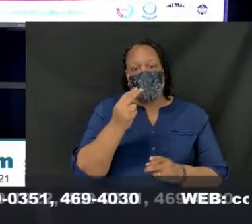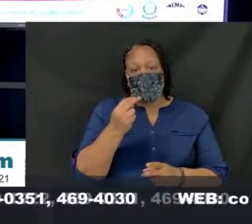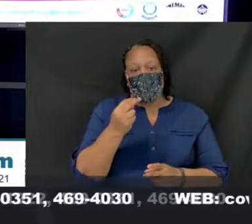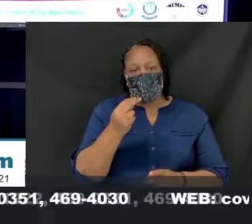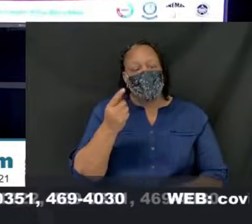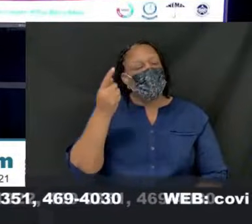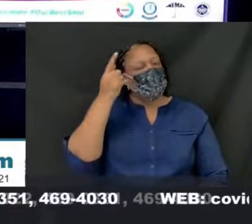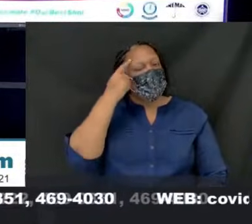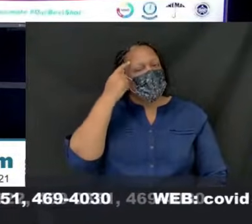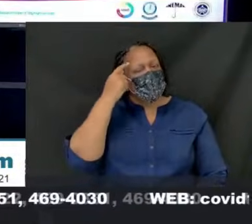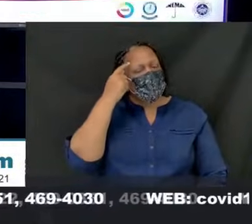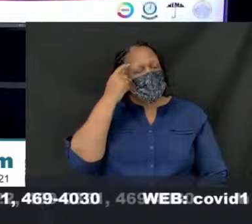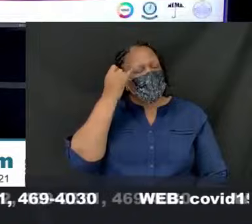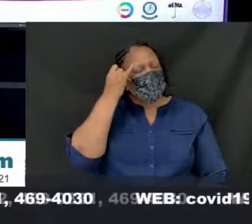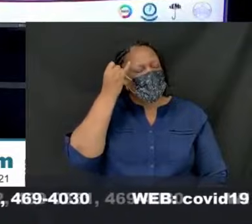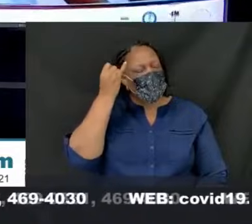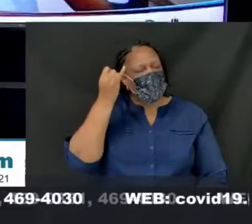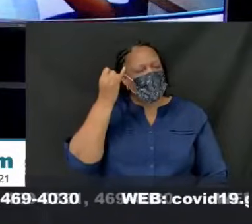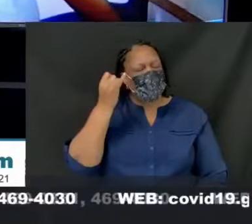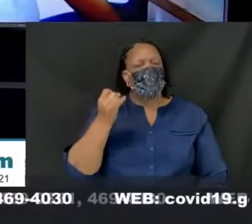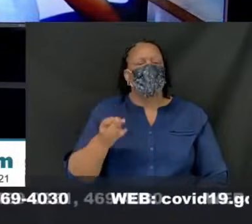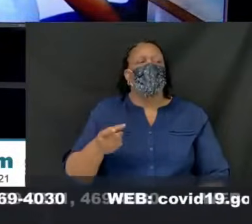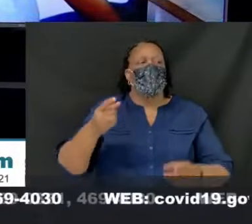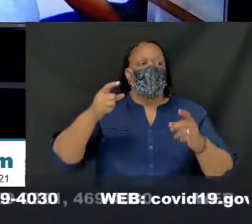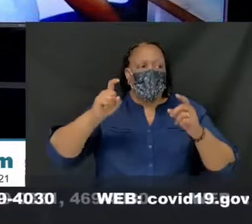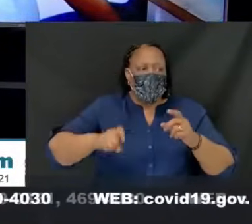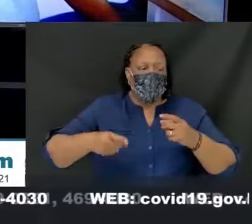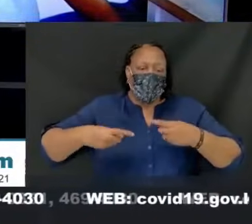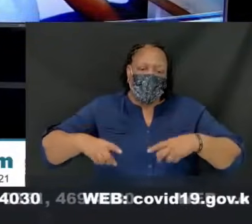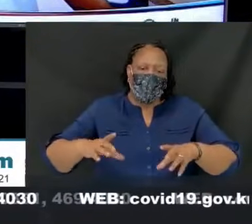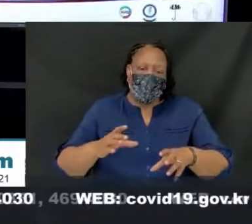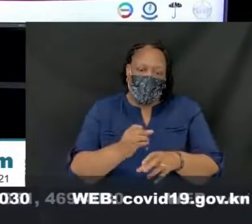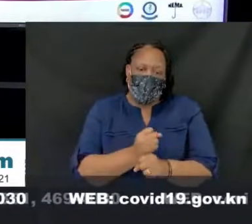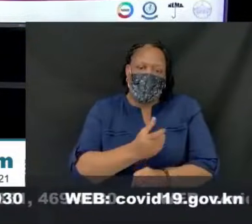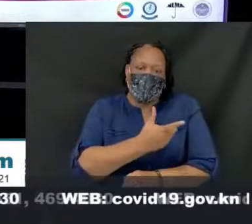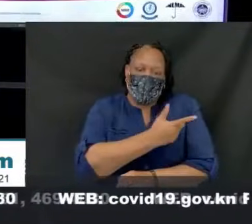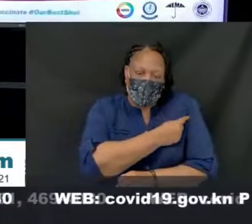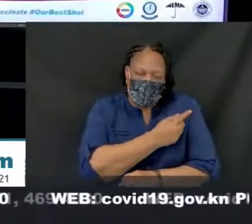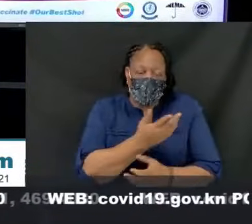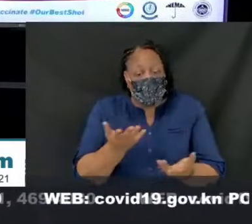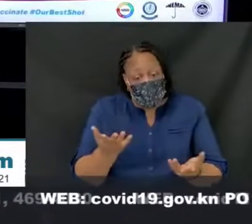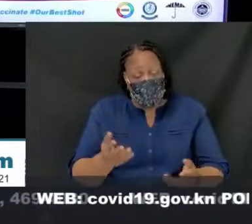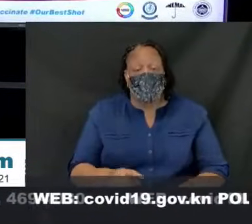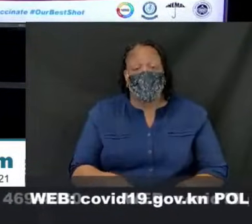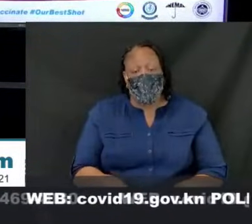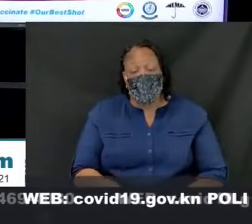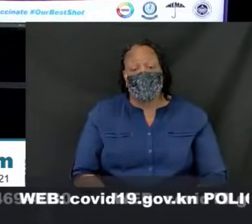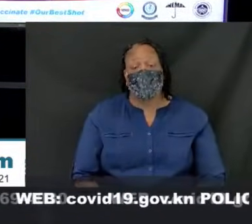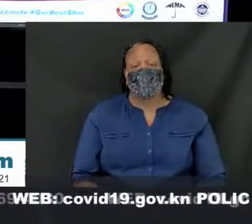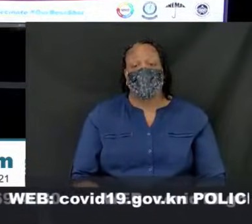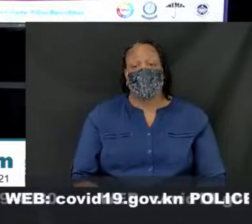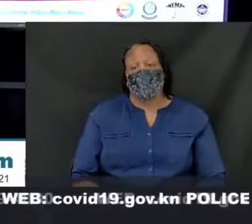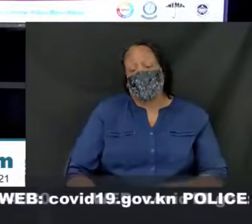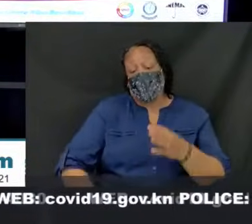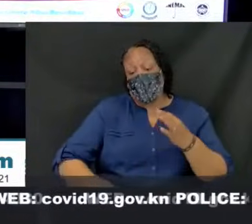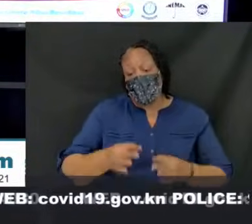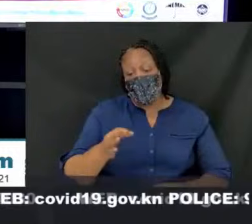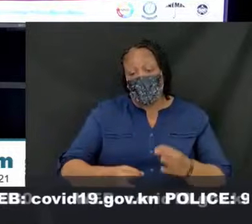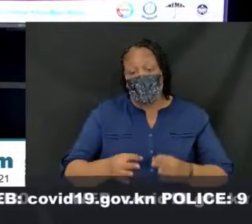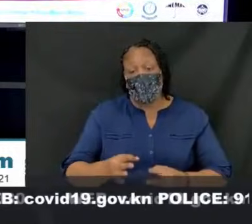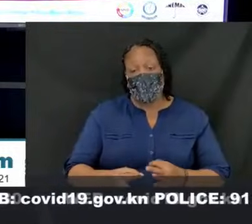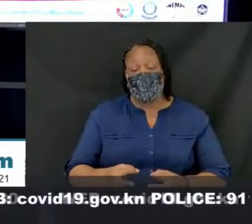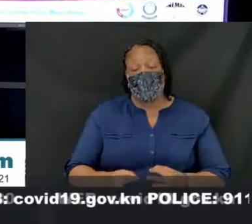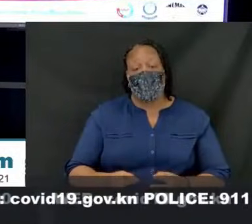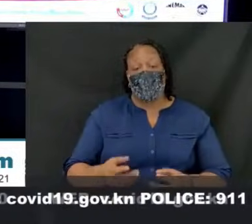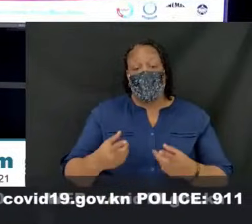themselves vaccinated because those children cannot protect themselves. If the day ever comes for us to reach the point of a vaccine